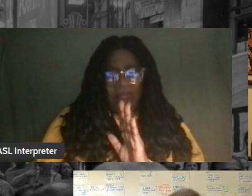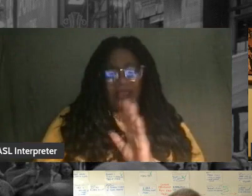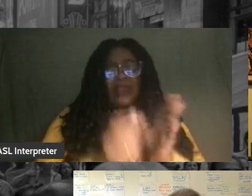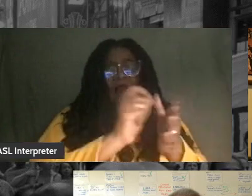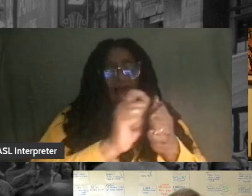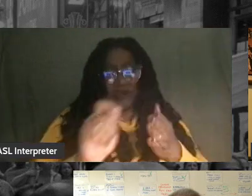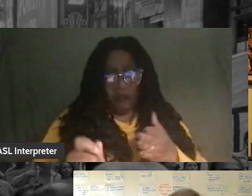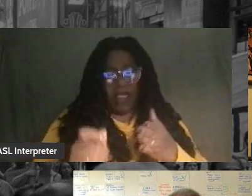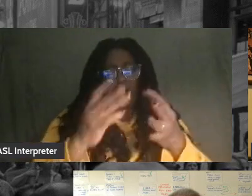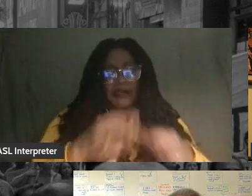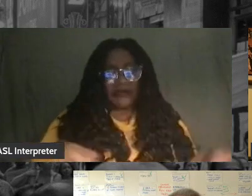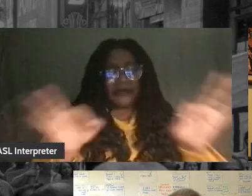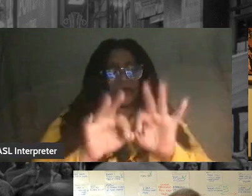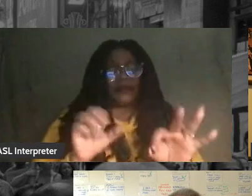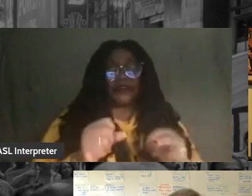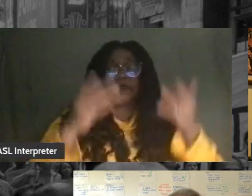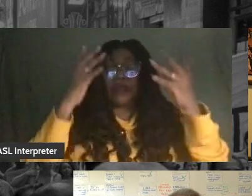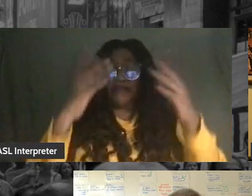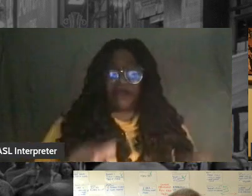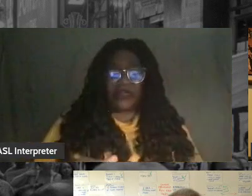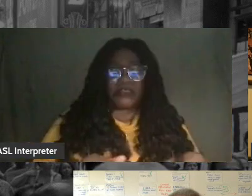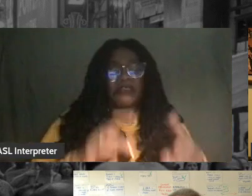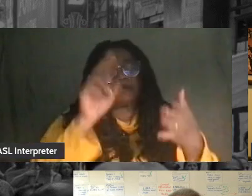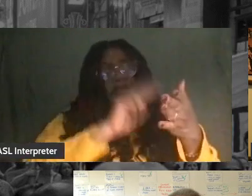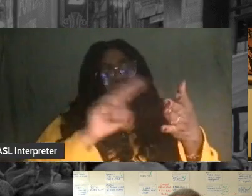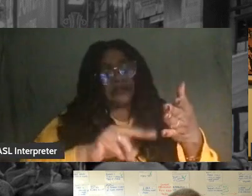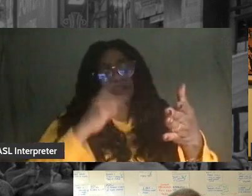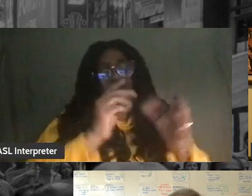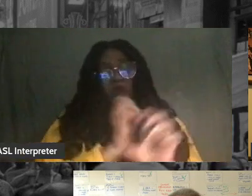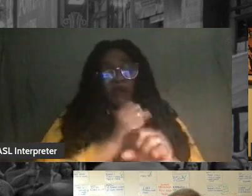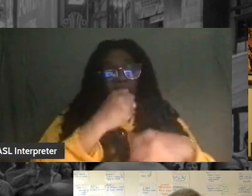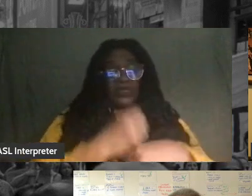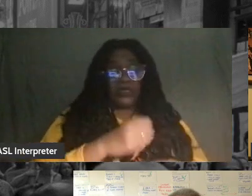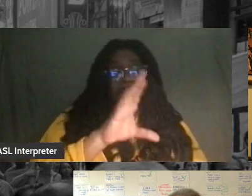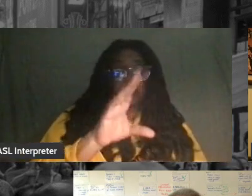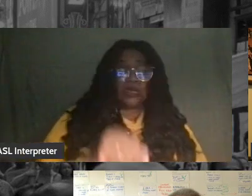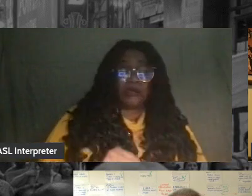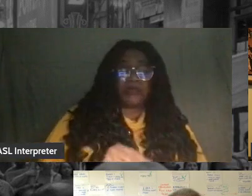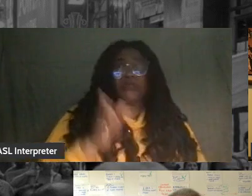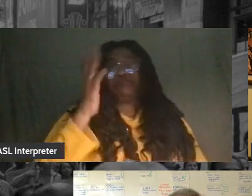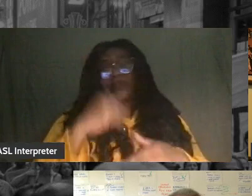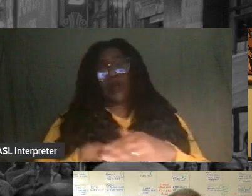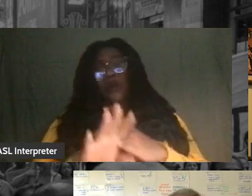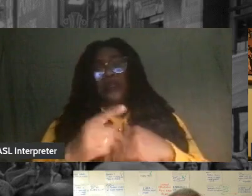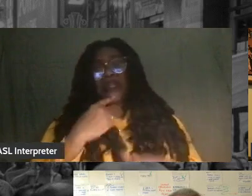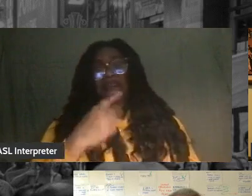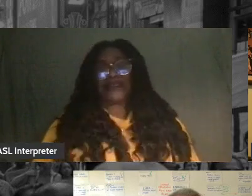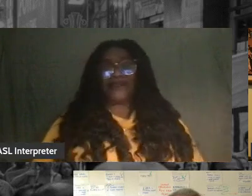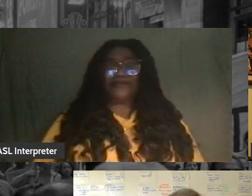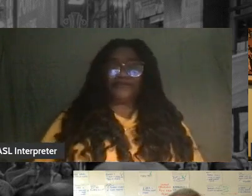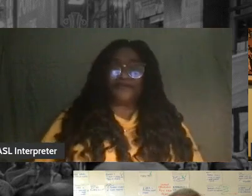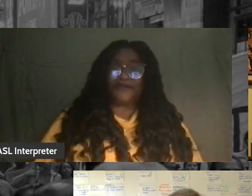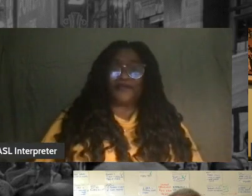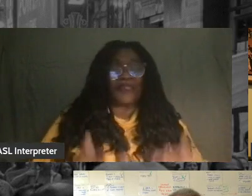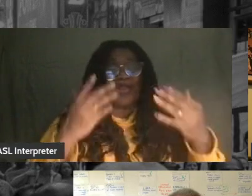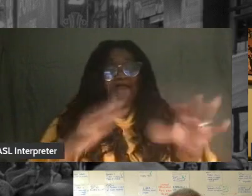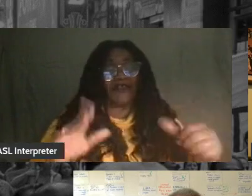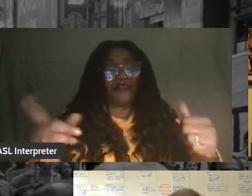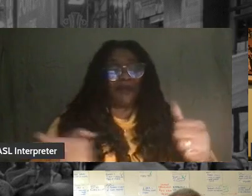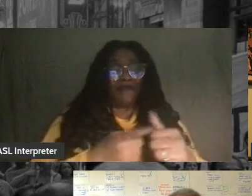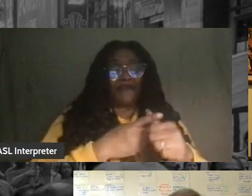I finished my first script and I was reading scripts for a production company, I walked in and I said, oh, I finished my first